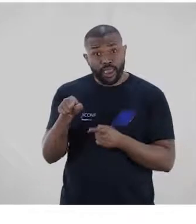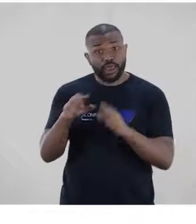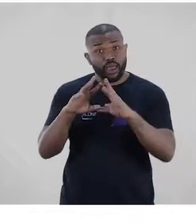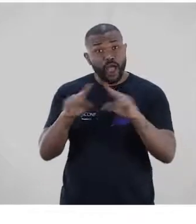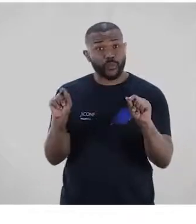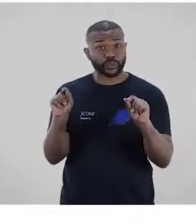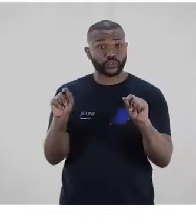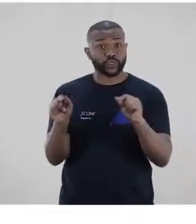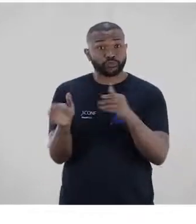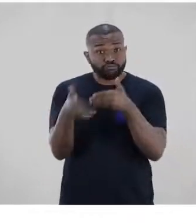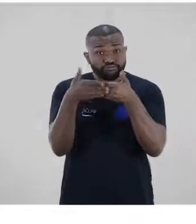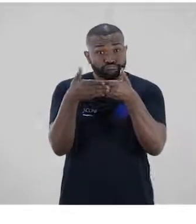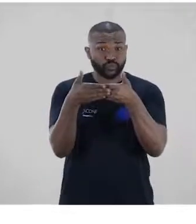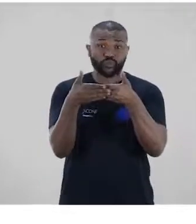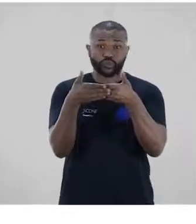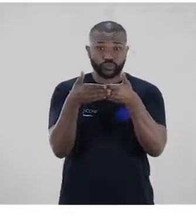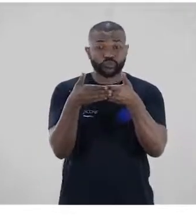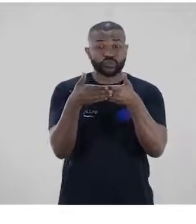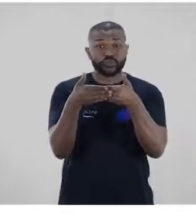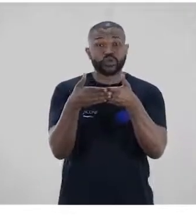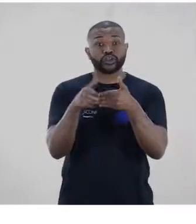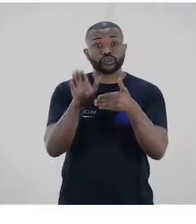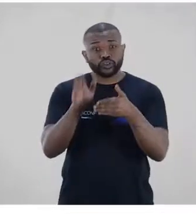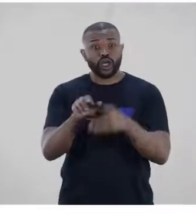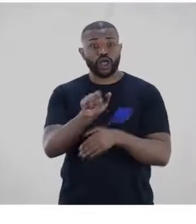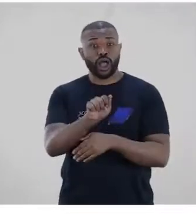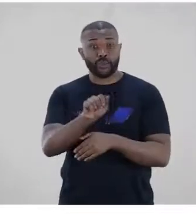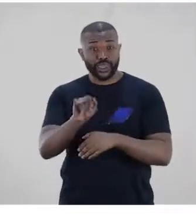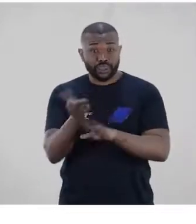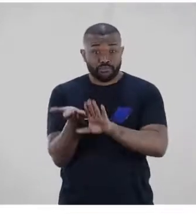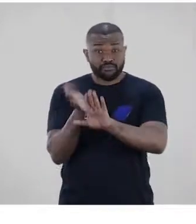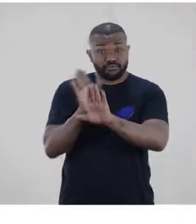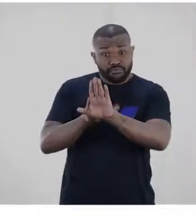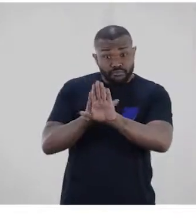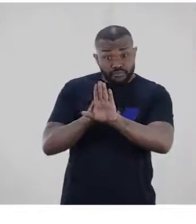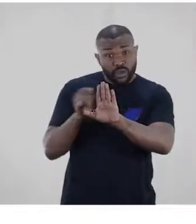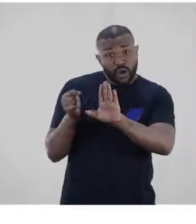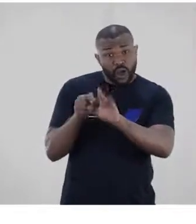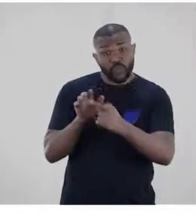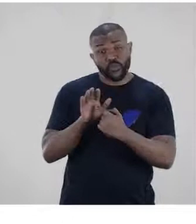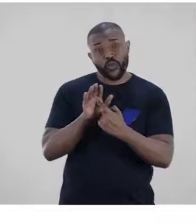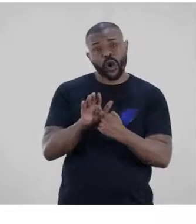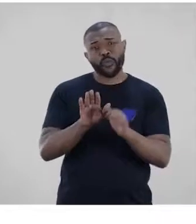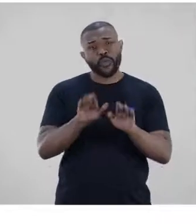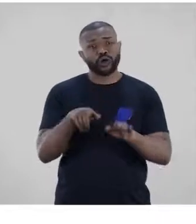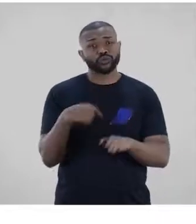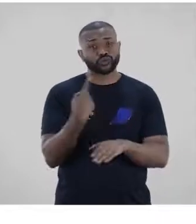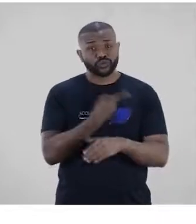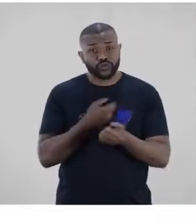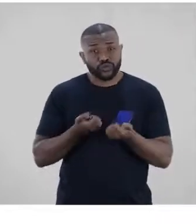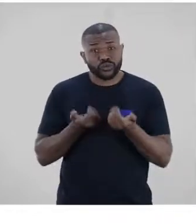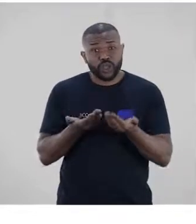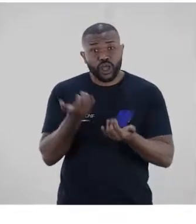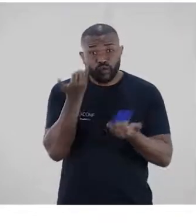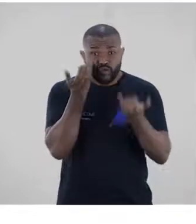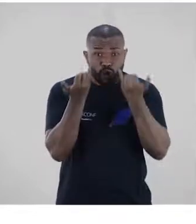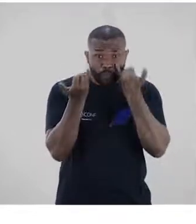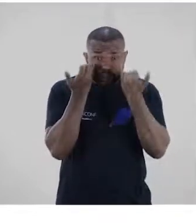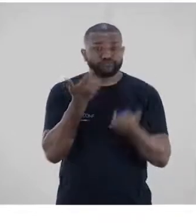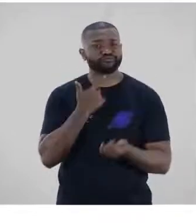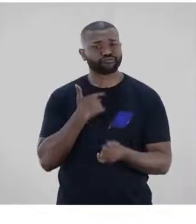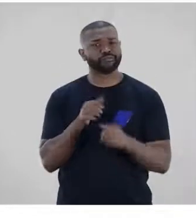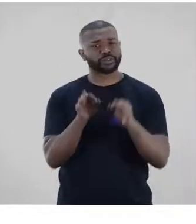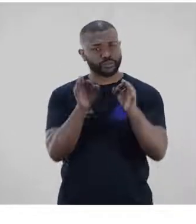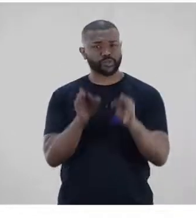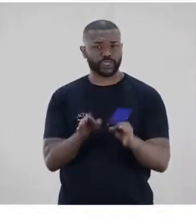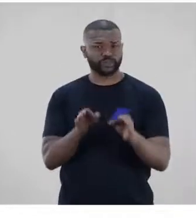operational APIs, right? Instead of that, let's think about serving that data intentionally through these